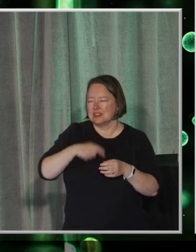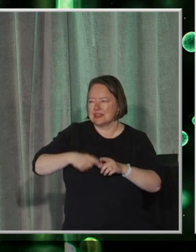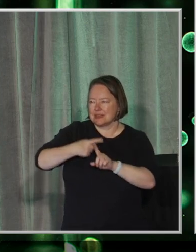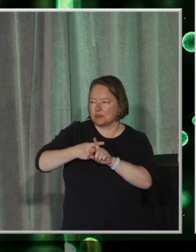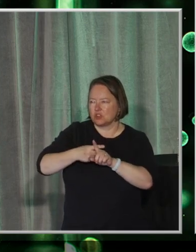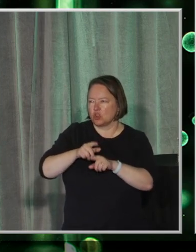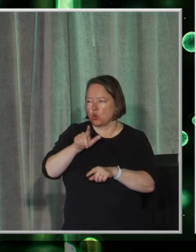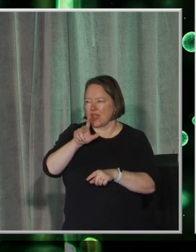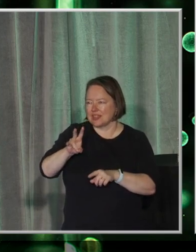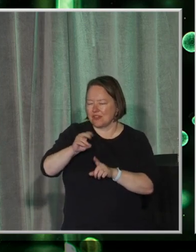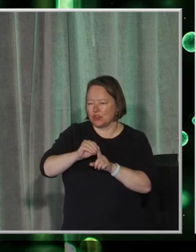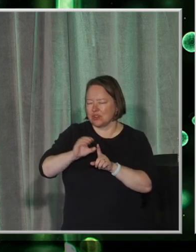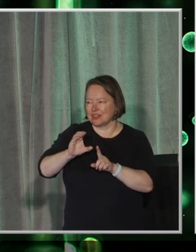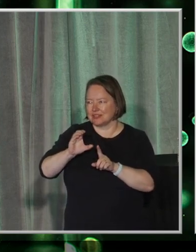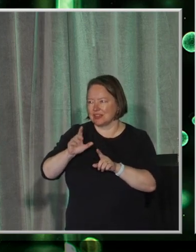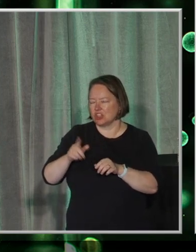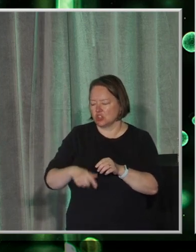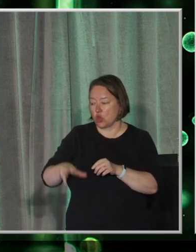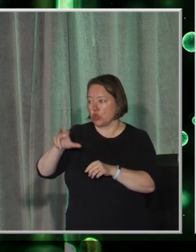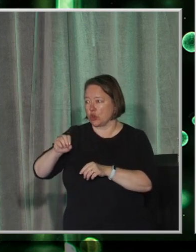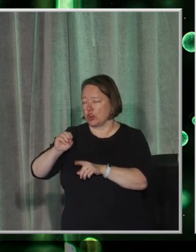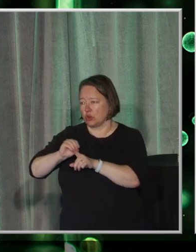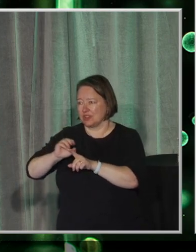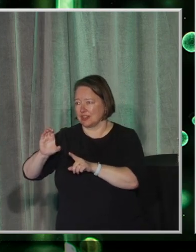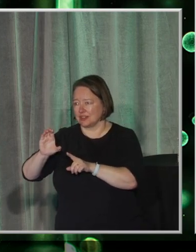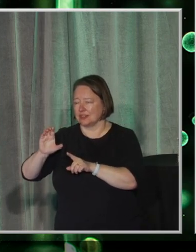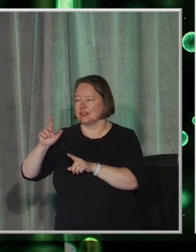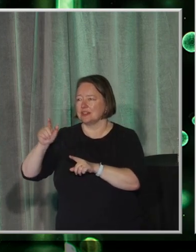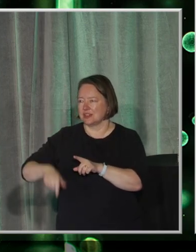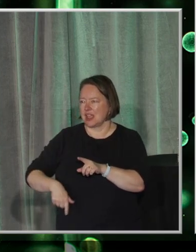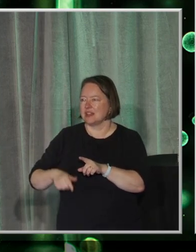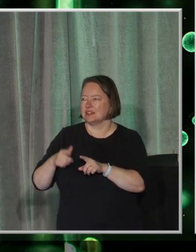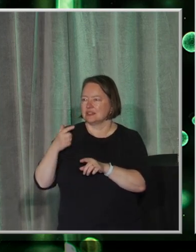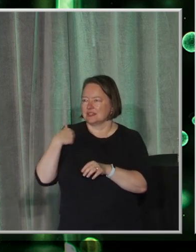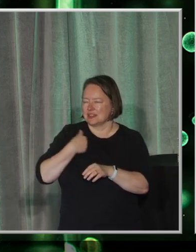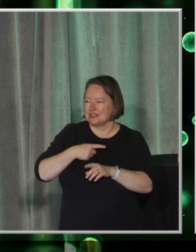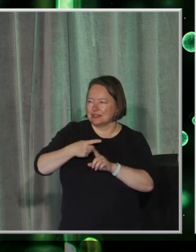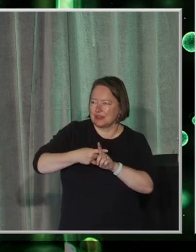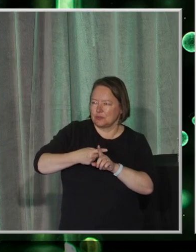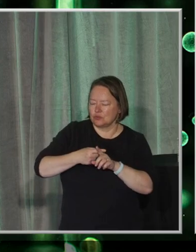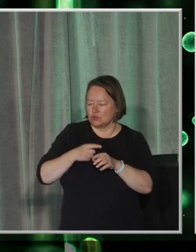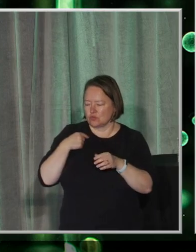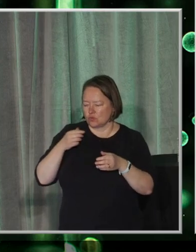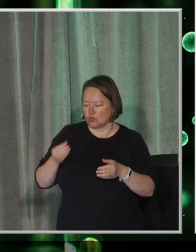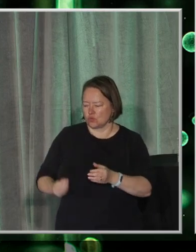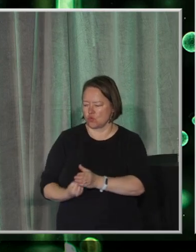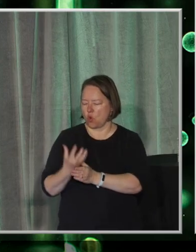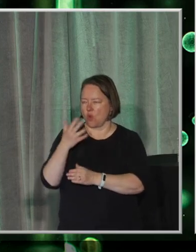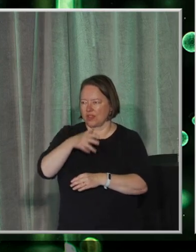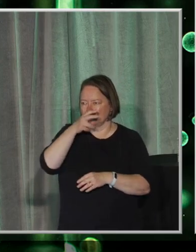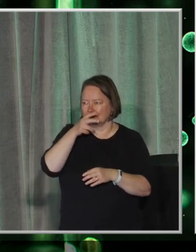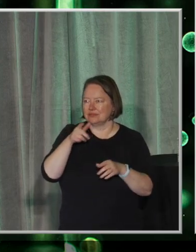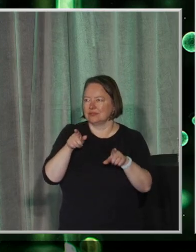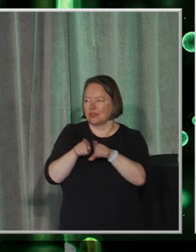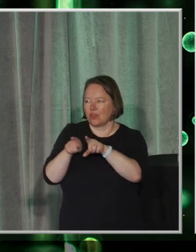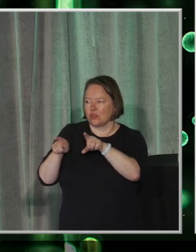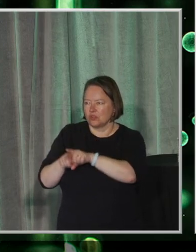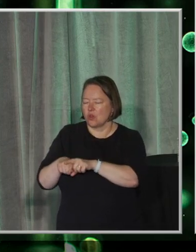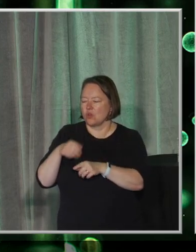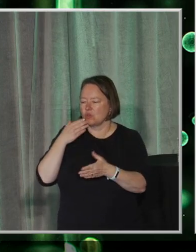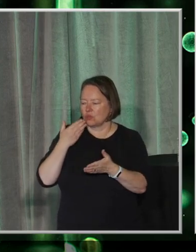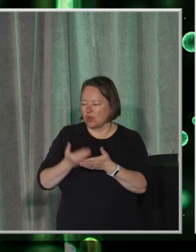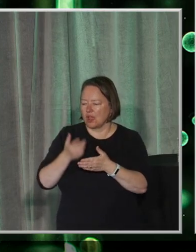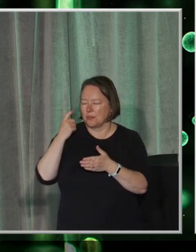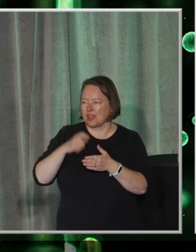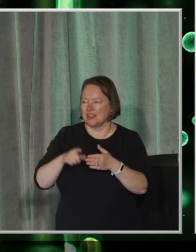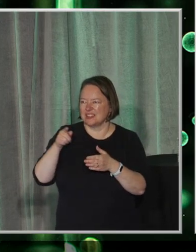of 27 degrees Celsius to 30 degrees Celsius can serve as ideal temperatures to grow the insects. And this serves us well because Dar es Salaam